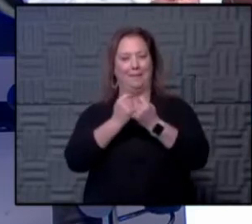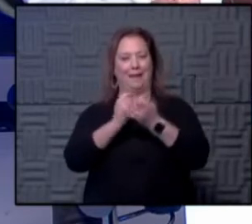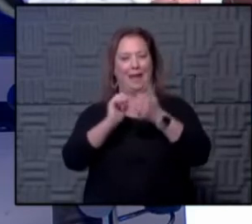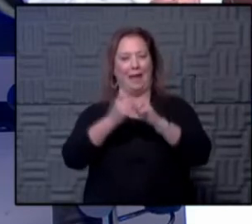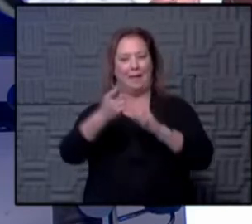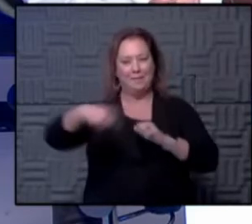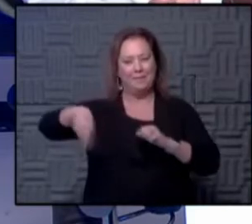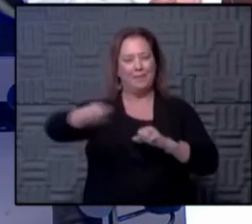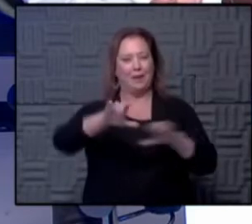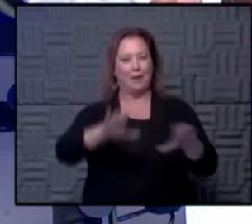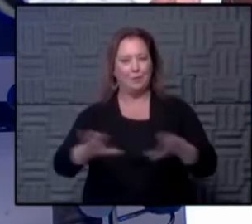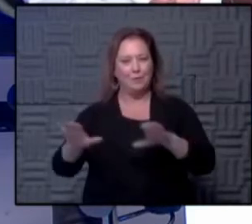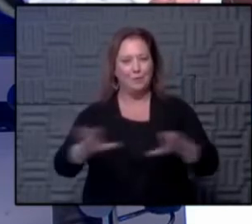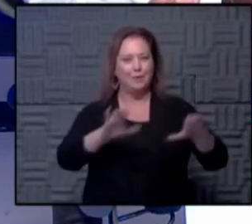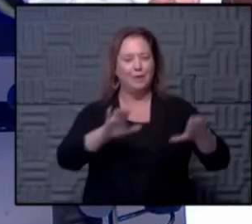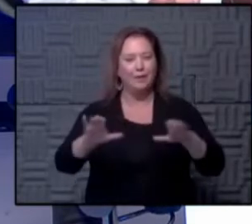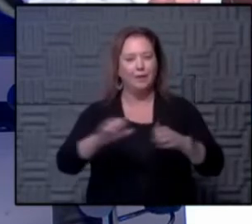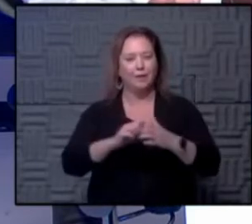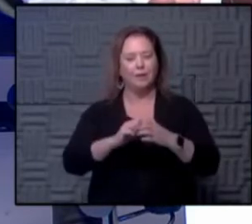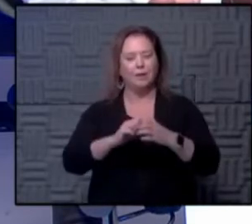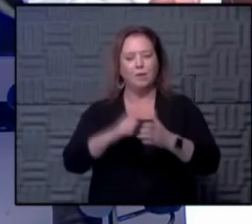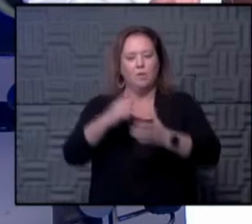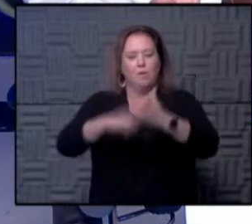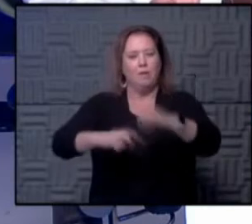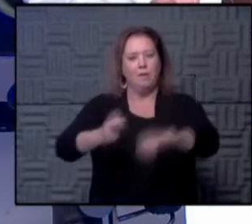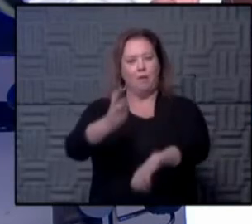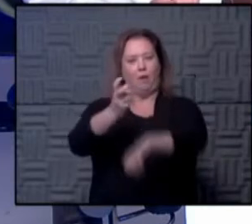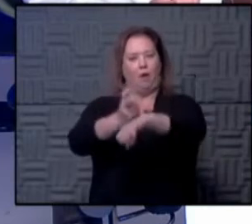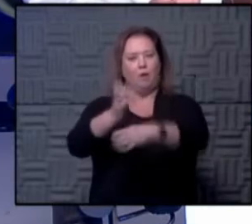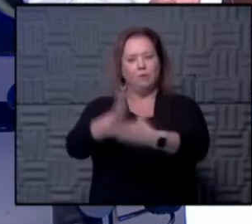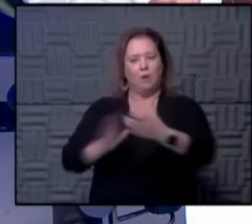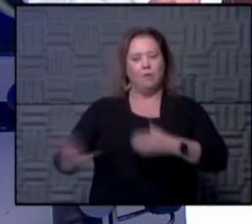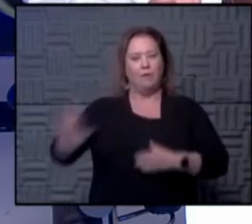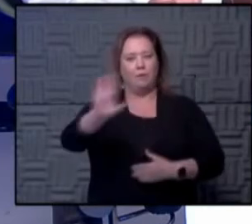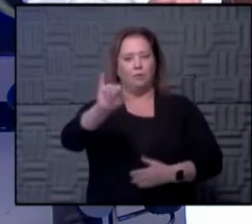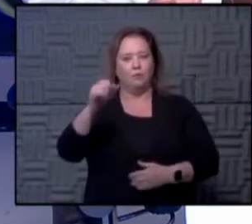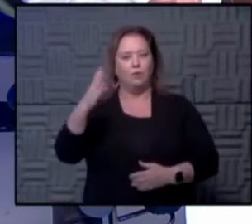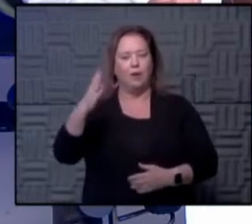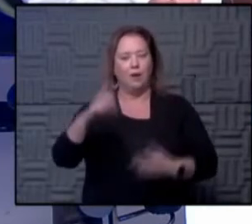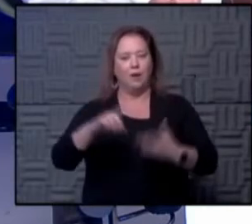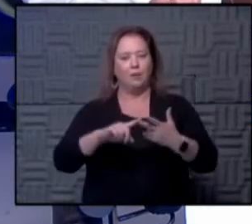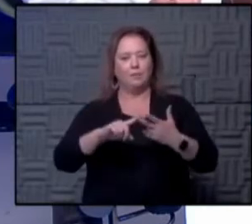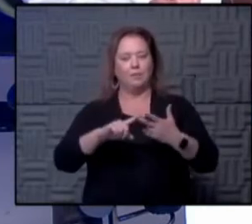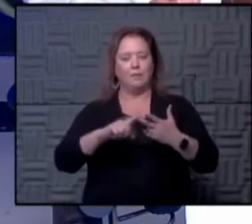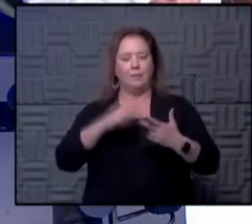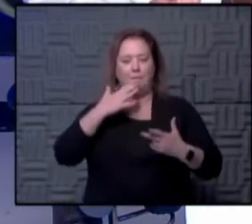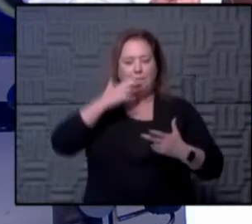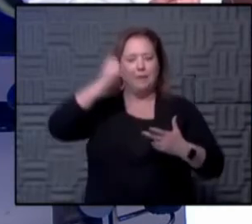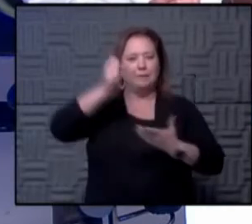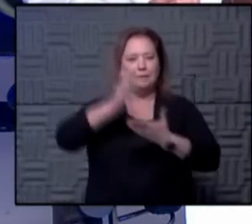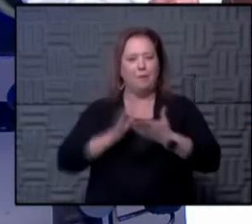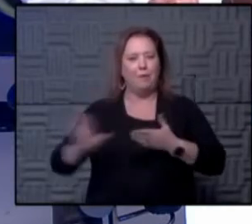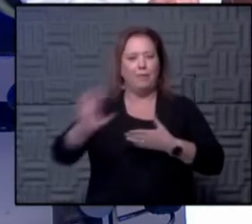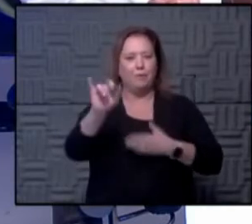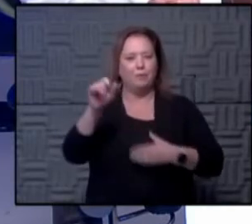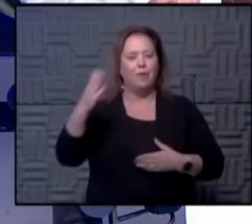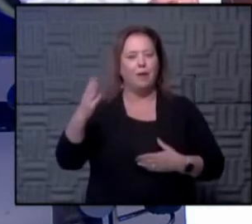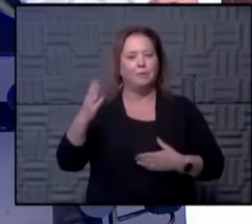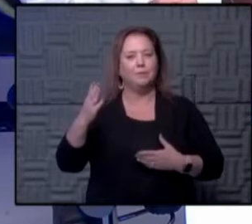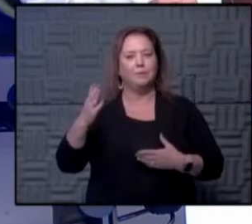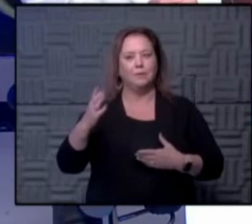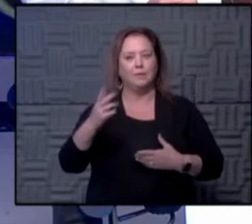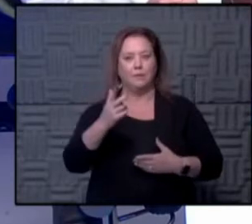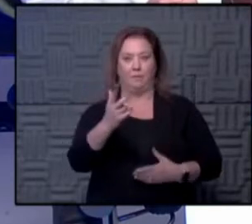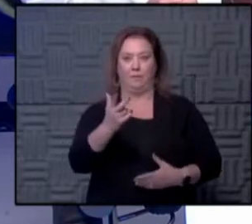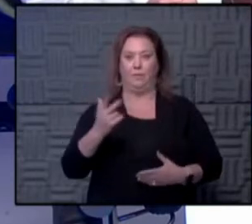and what are some of the hardest parts about their jobs and the most rewarding part about their jobs right now. And I think all